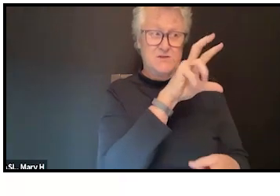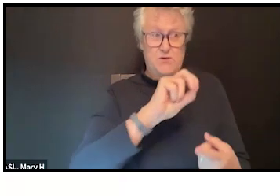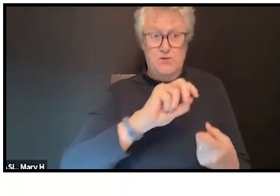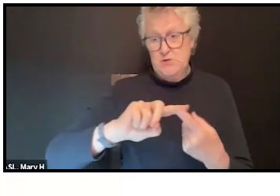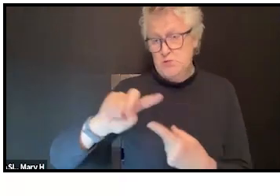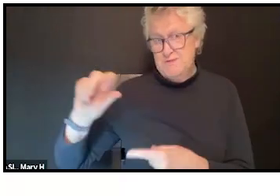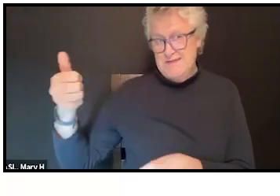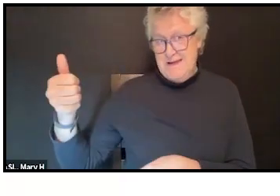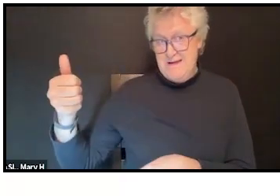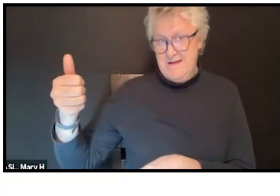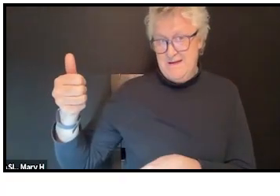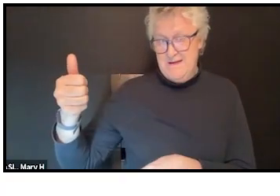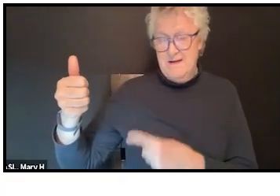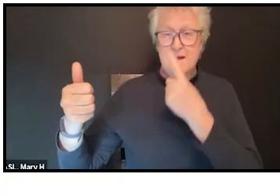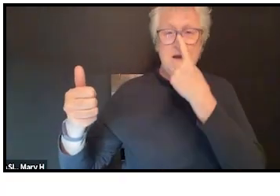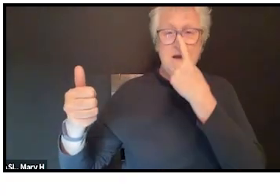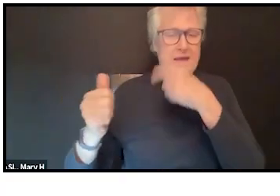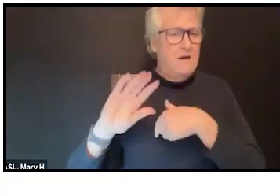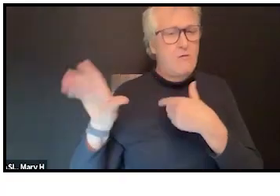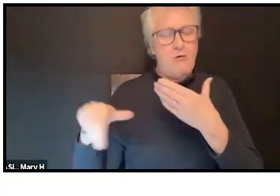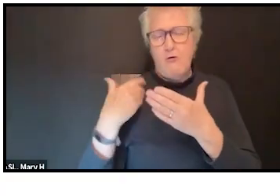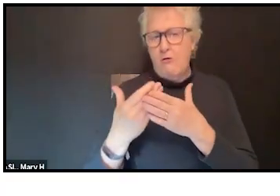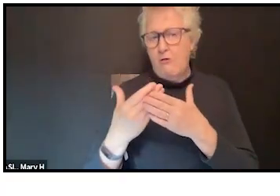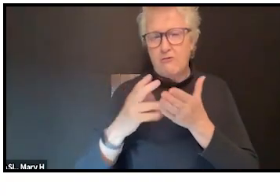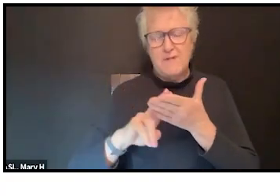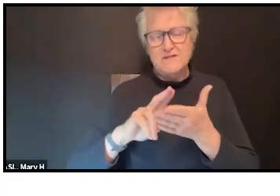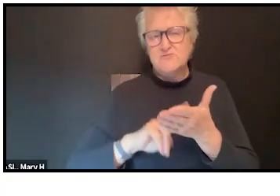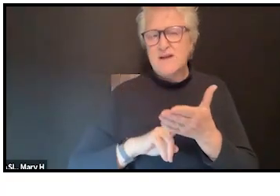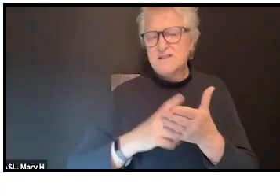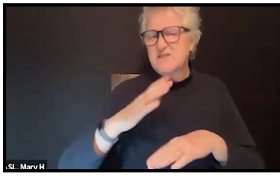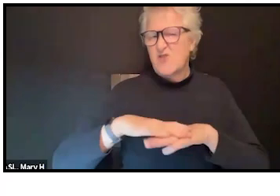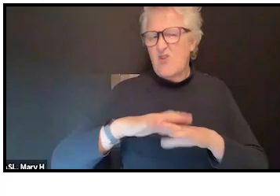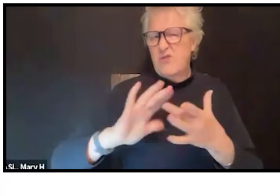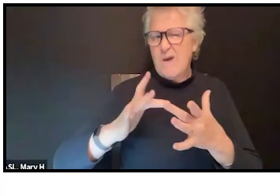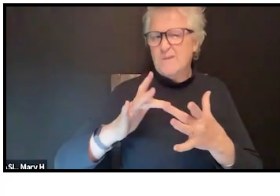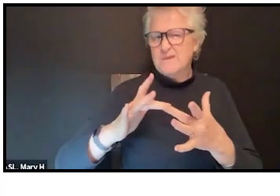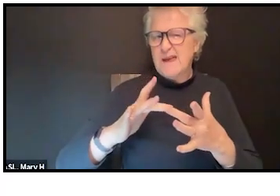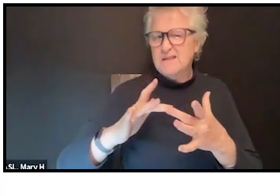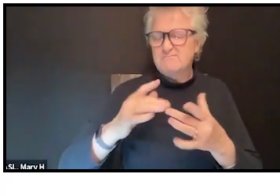And all the registration is on our website.